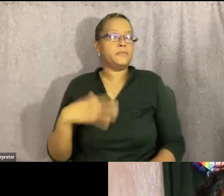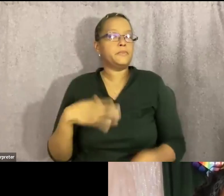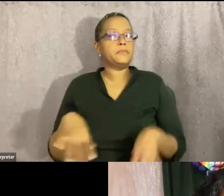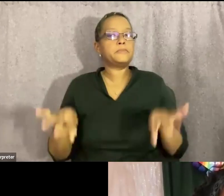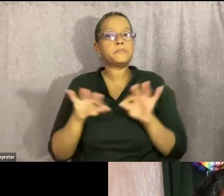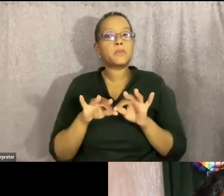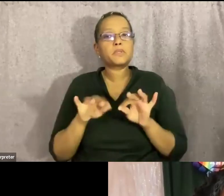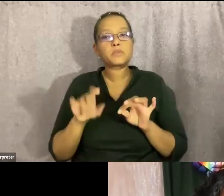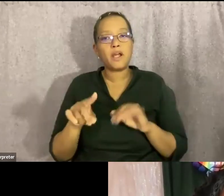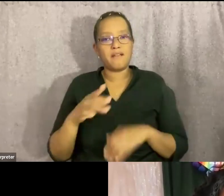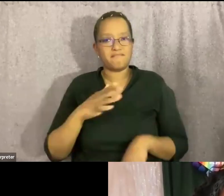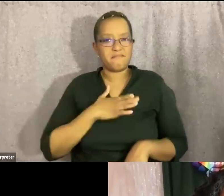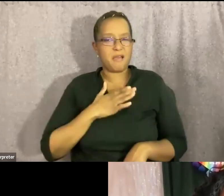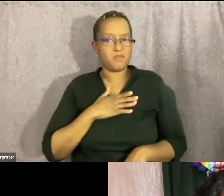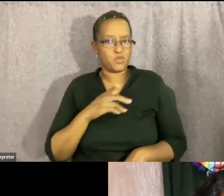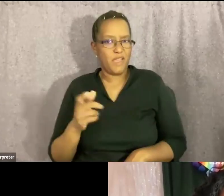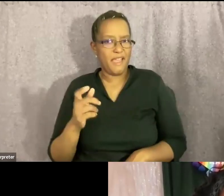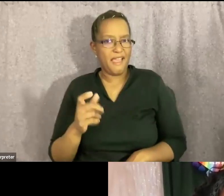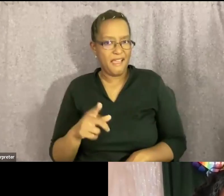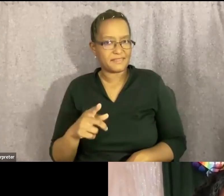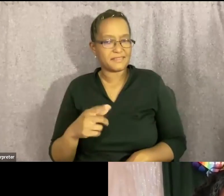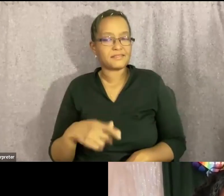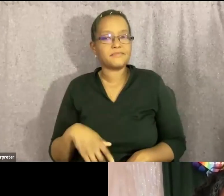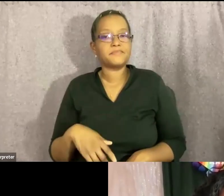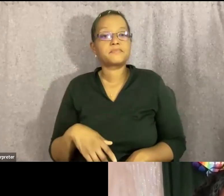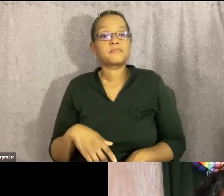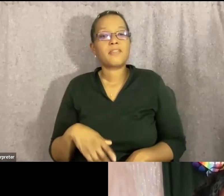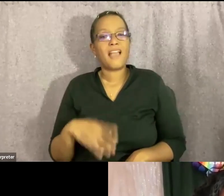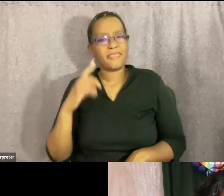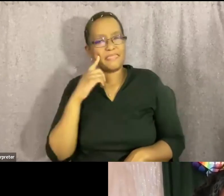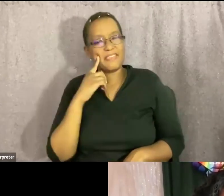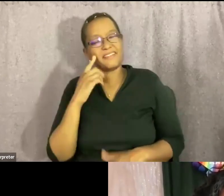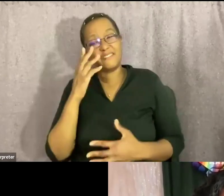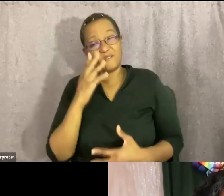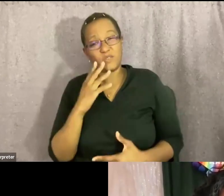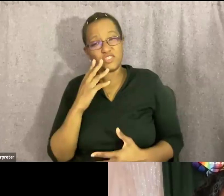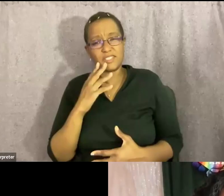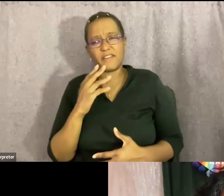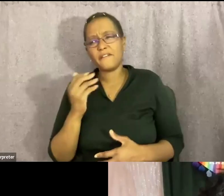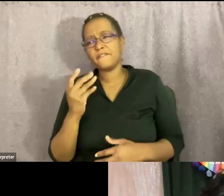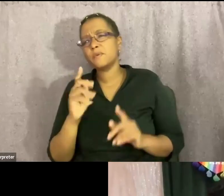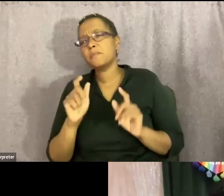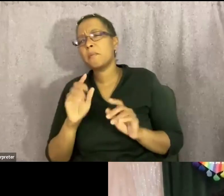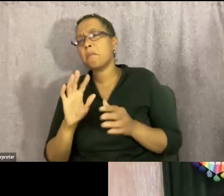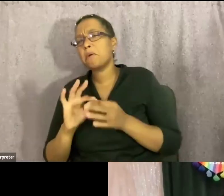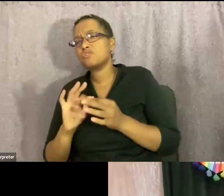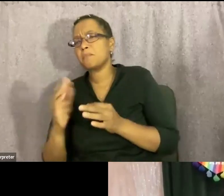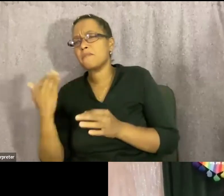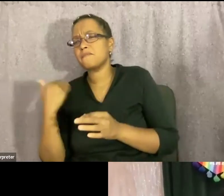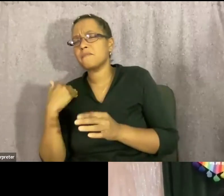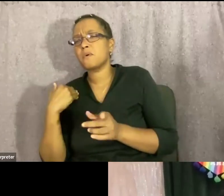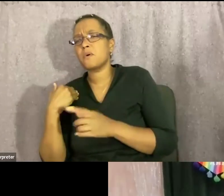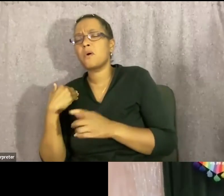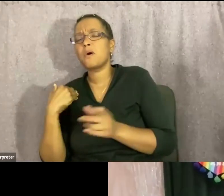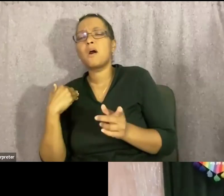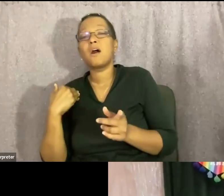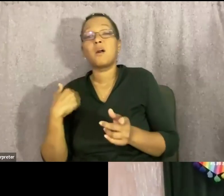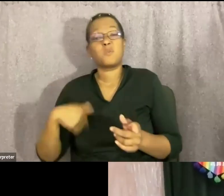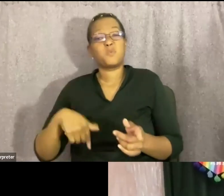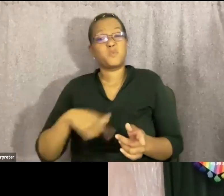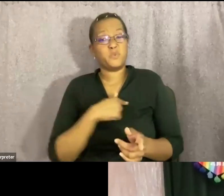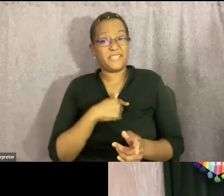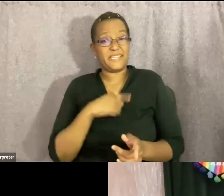like pins that you can like pin on your clothes, and they have ones that say intersectionality, but like no kind of context or anything. It's just like